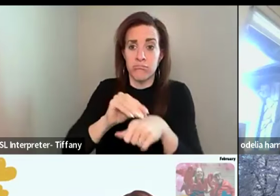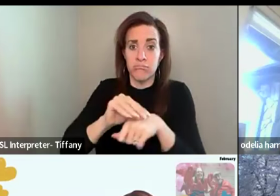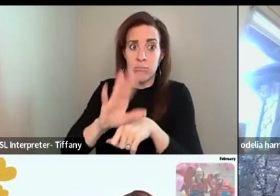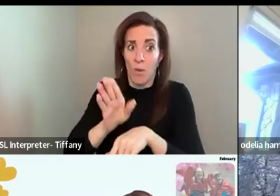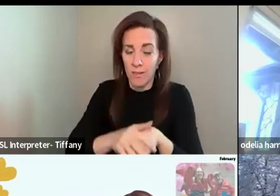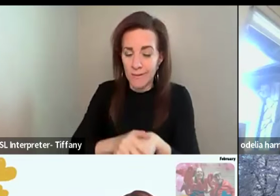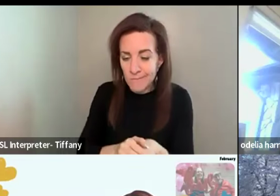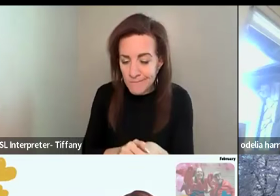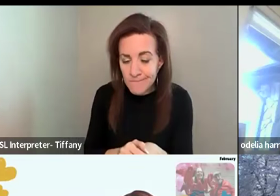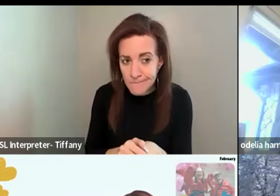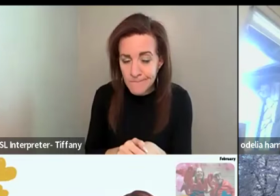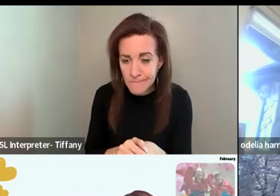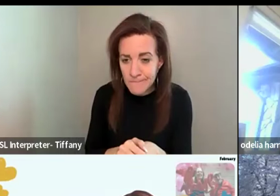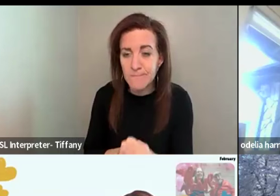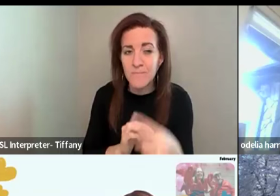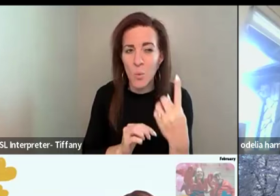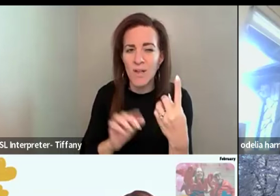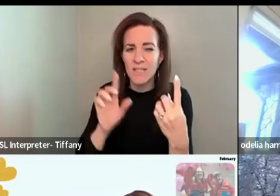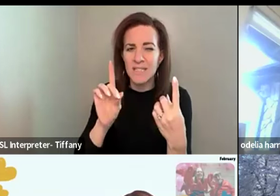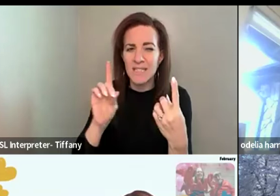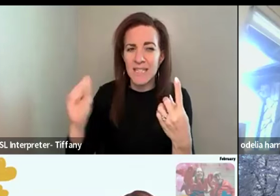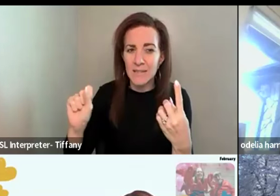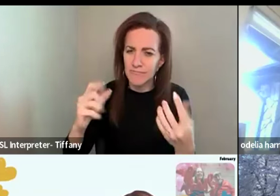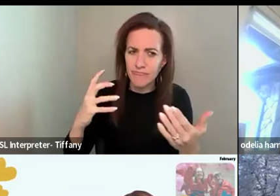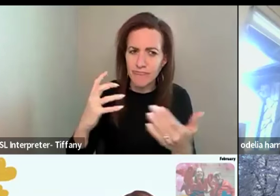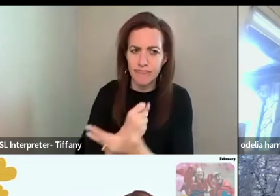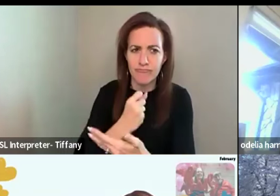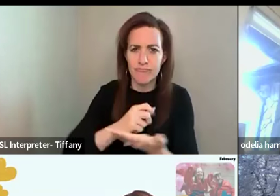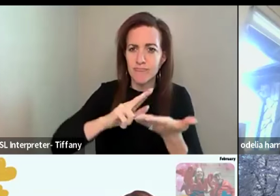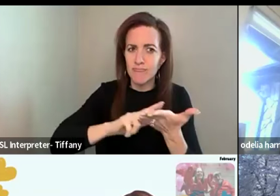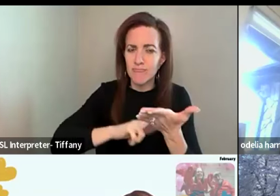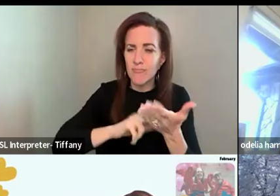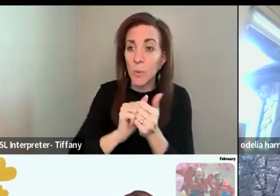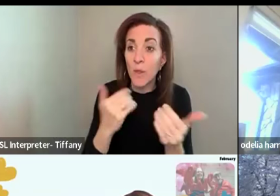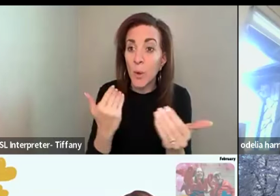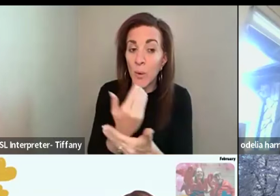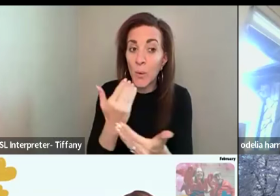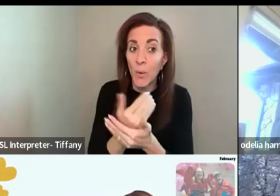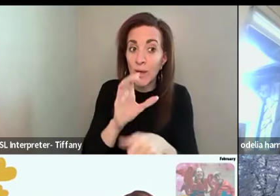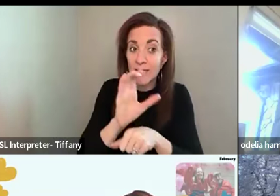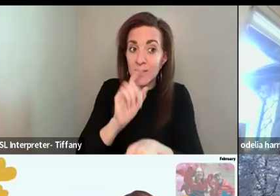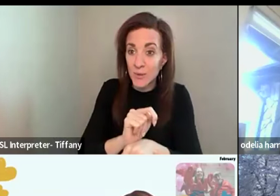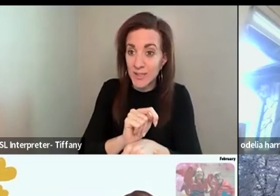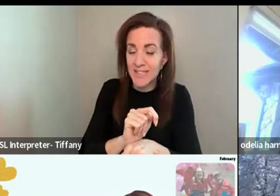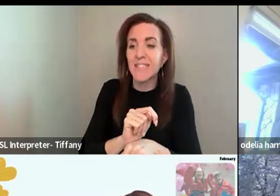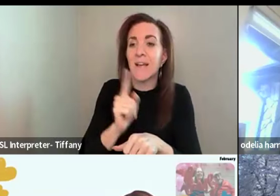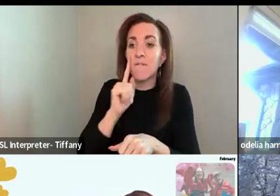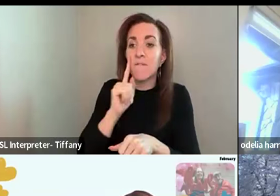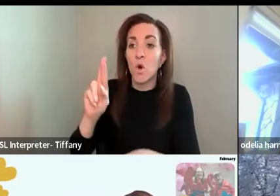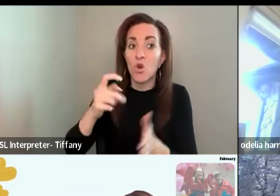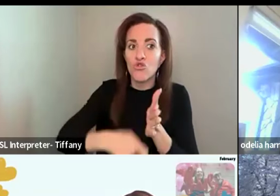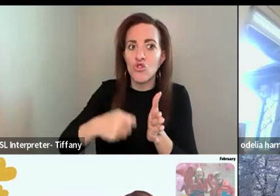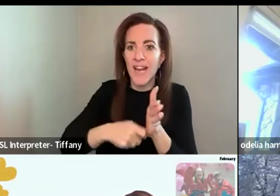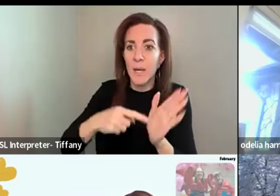have one of them is DDS gets the opportunity to contract with a new consultant to carry out rate model